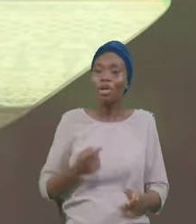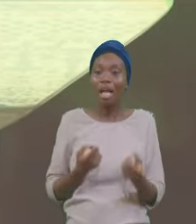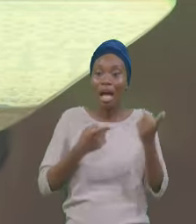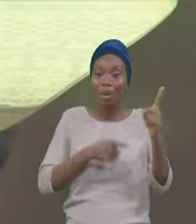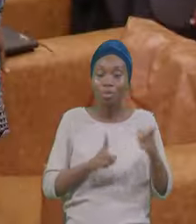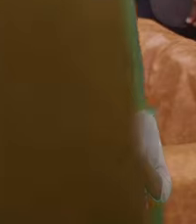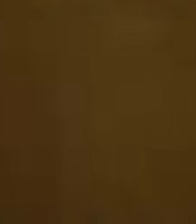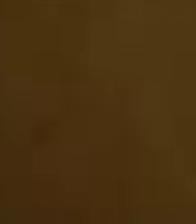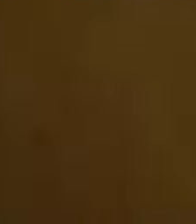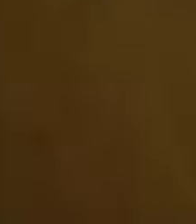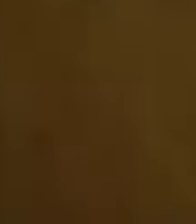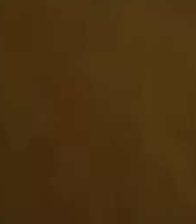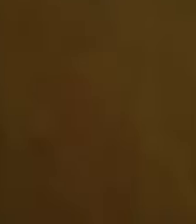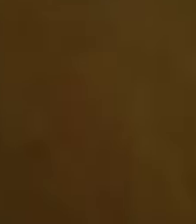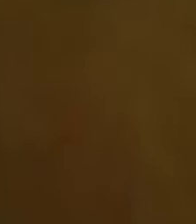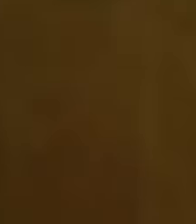you today.